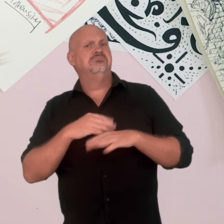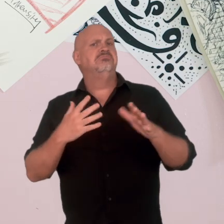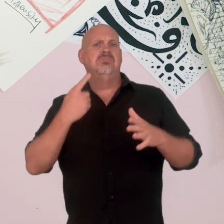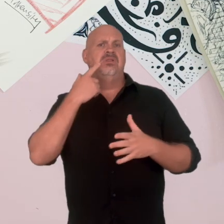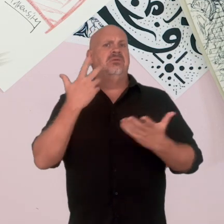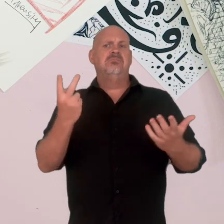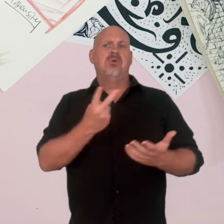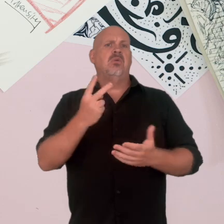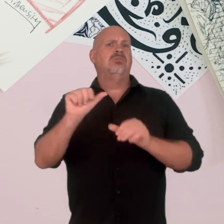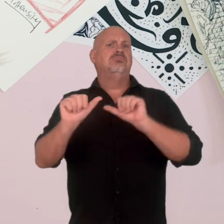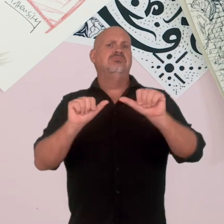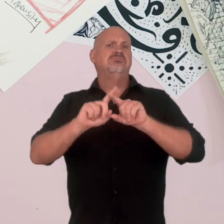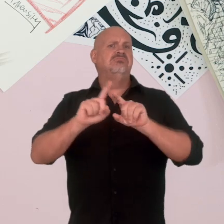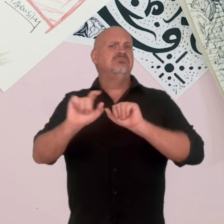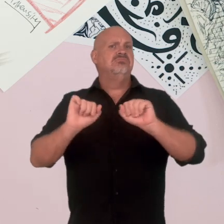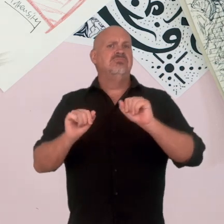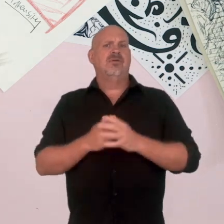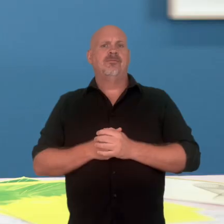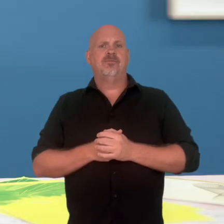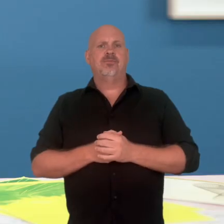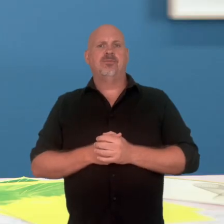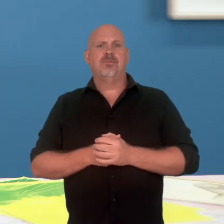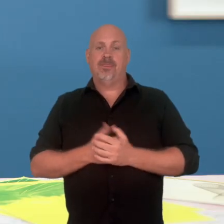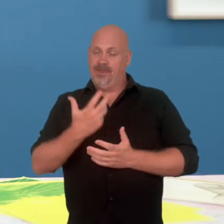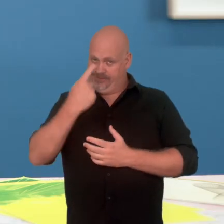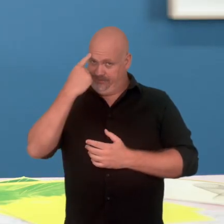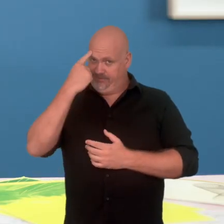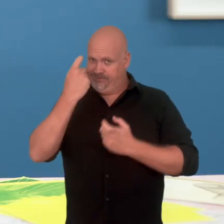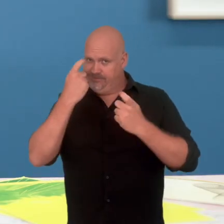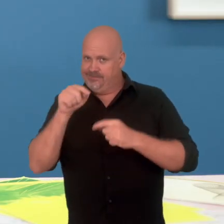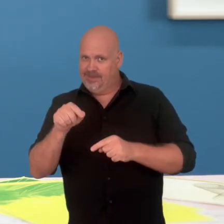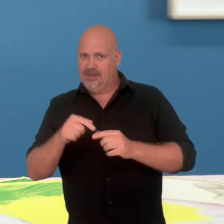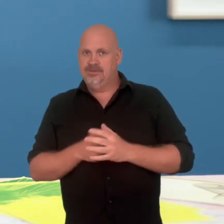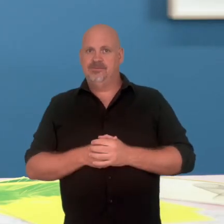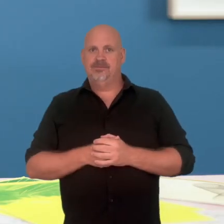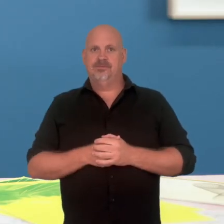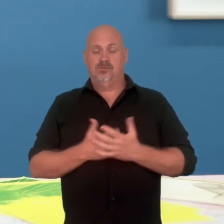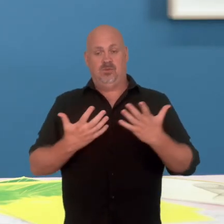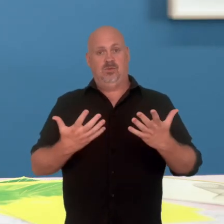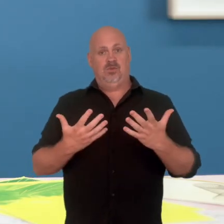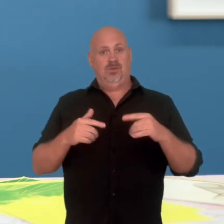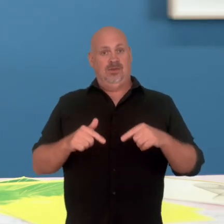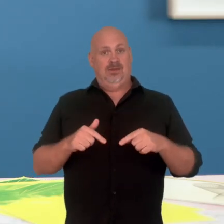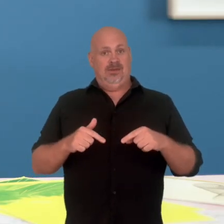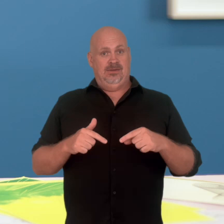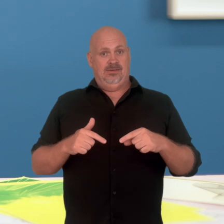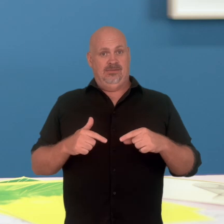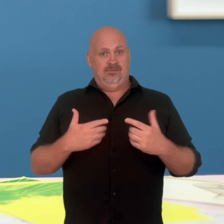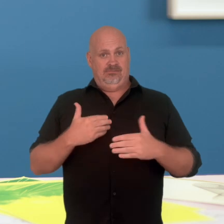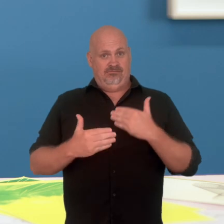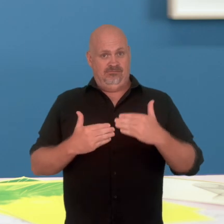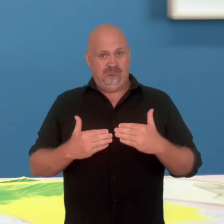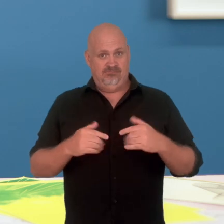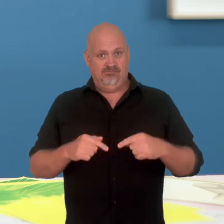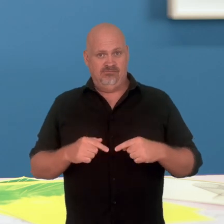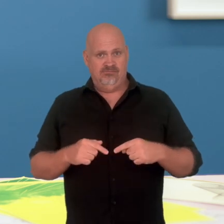So yeah, that's the fourth point to consider. Okay, so at this stage, we have an idea of what we're trying to